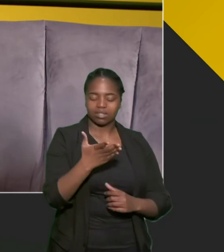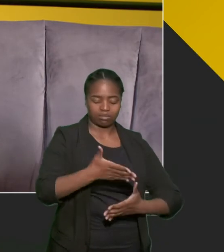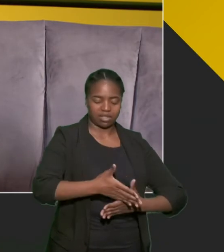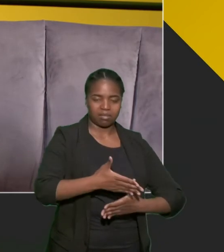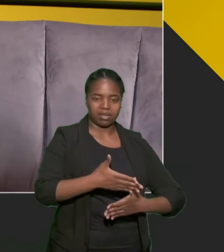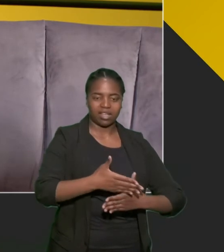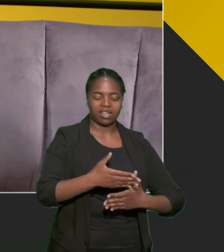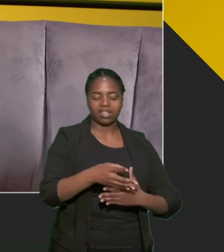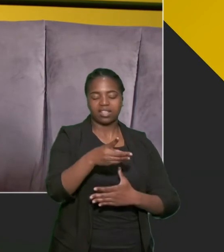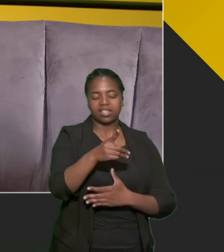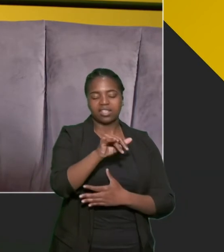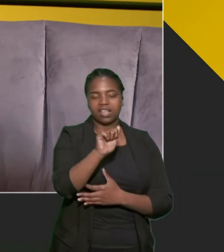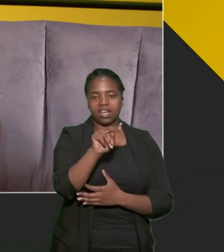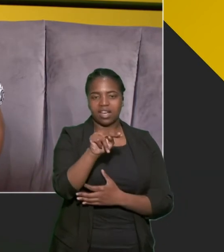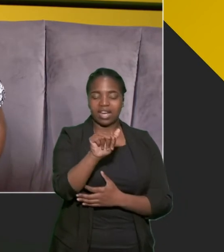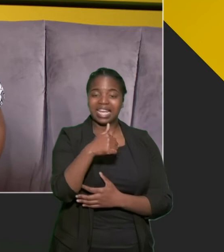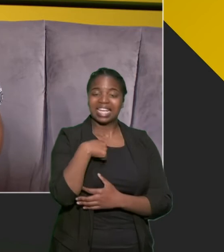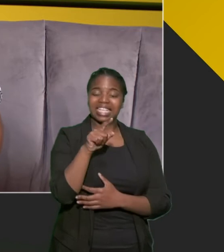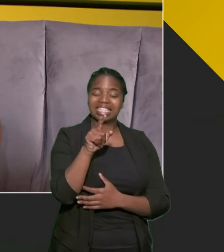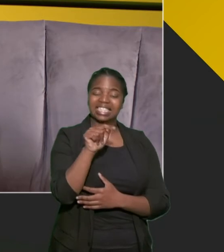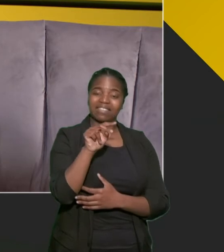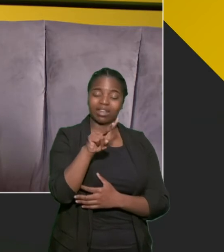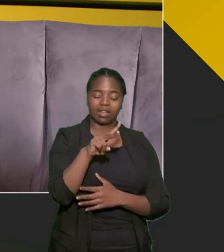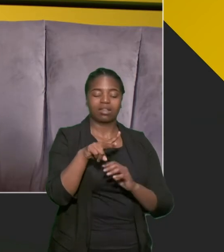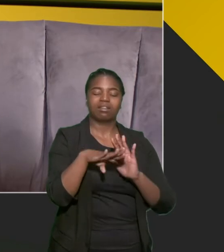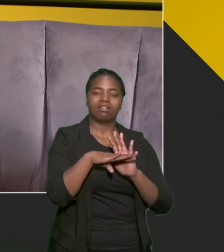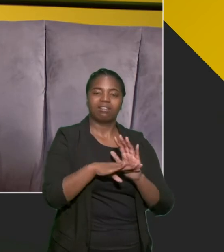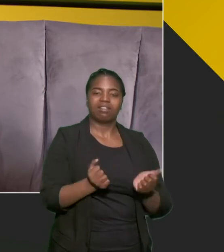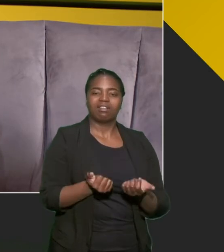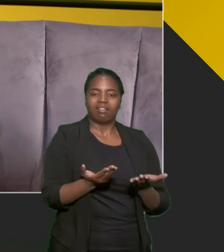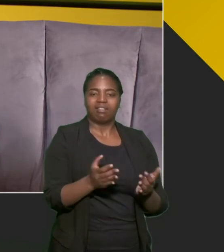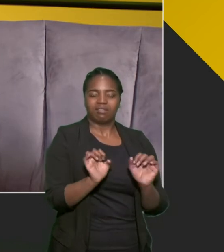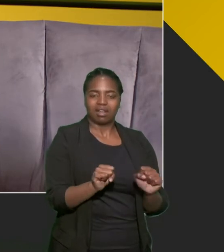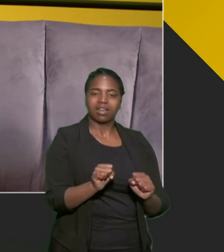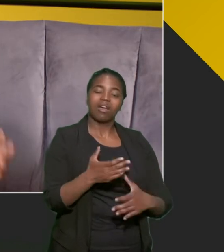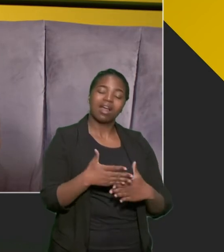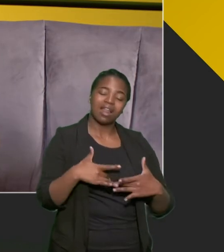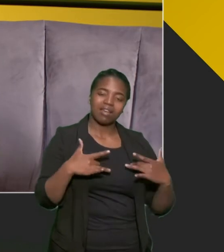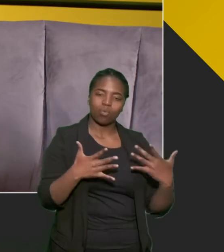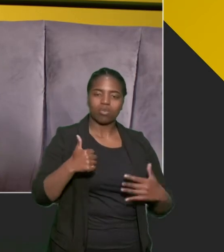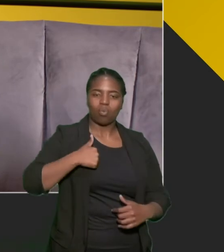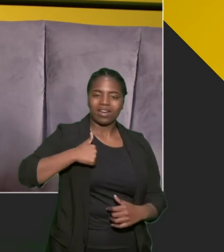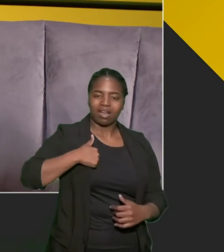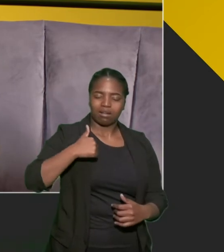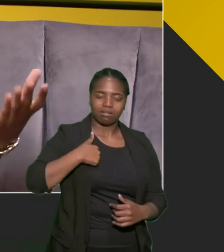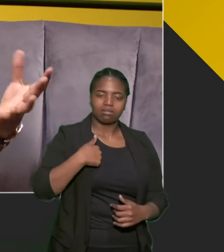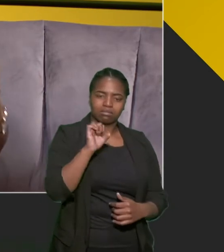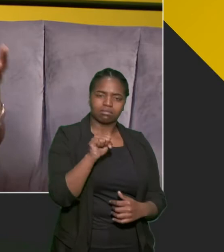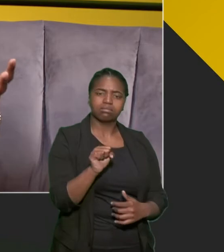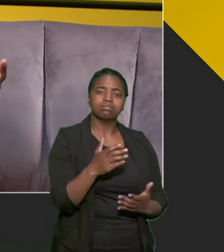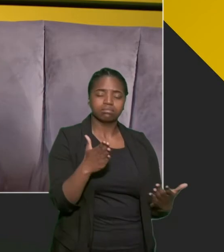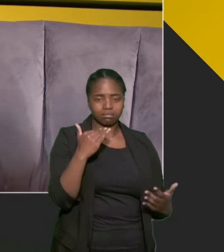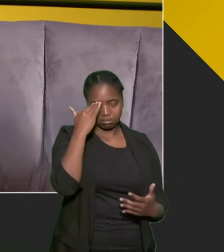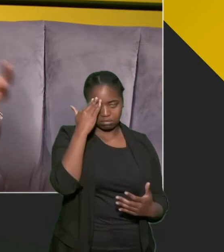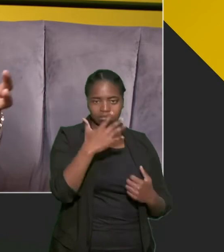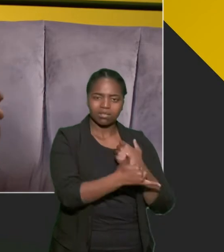kasisi uIriza Diana, who is a TV host and a producer, yena ke uhlale ezweni lase Rwanda, but also eKigali to be exact, which is known as